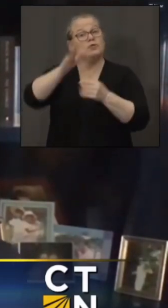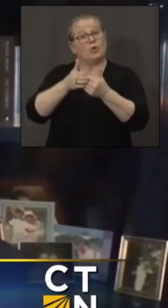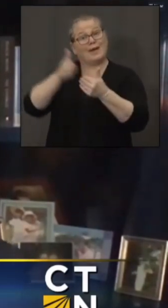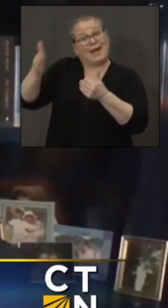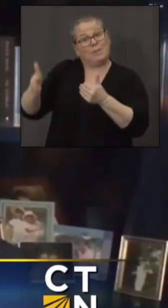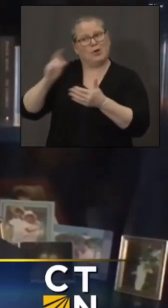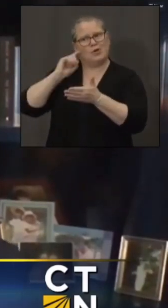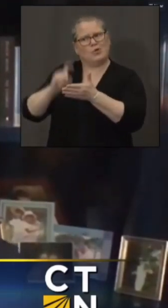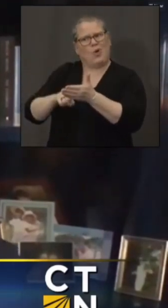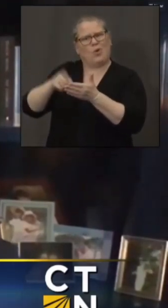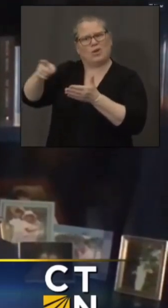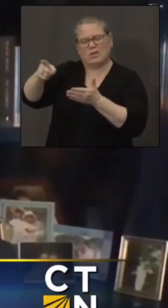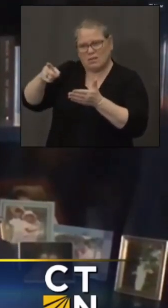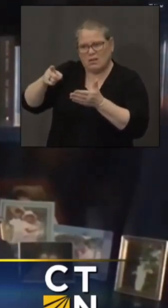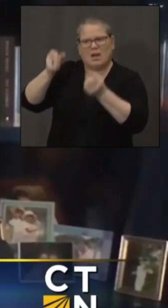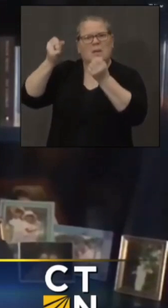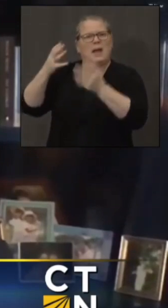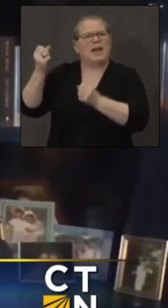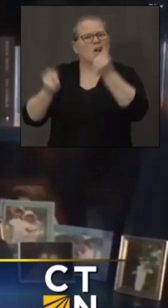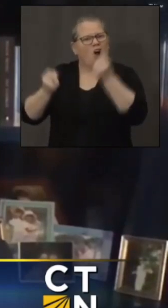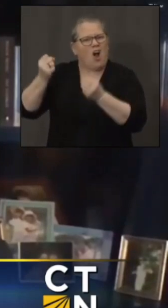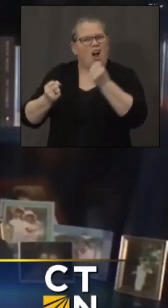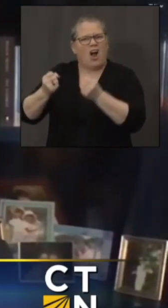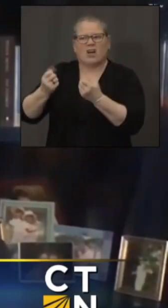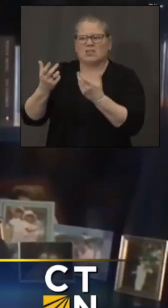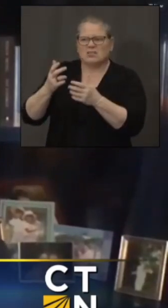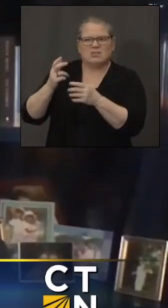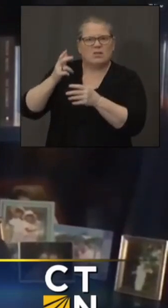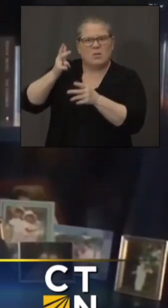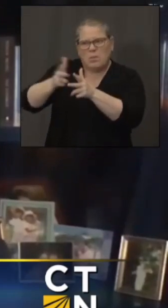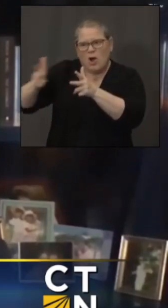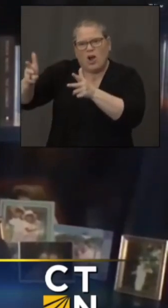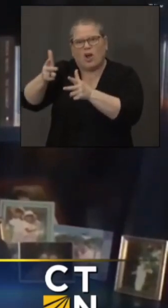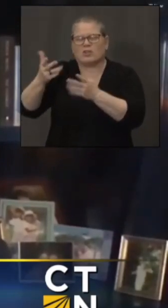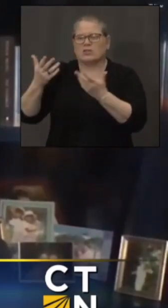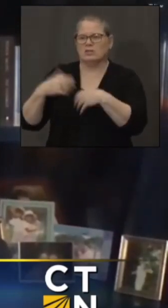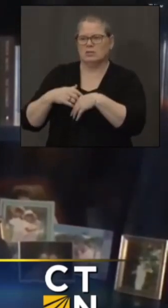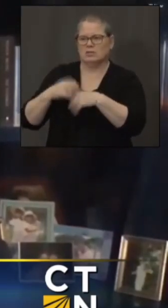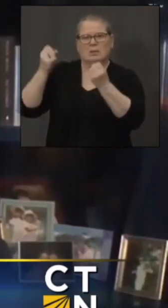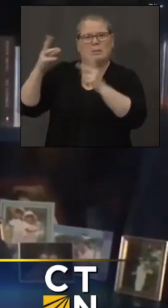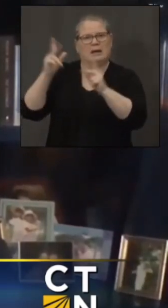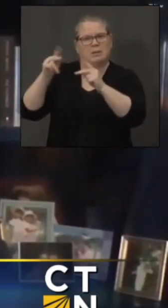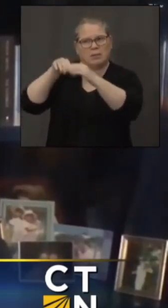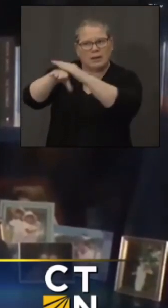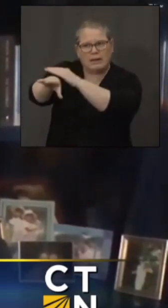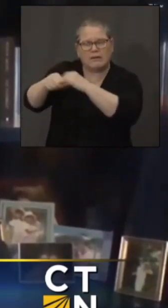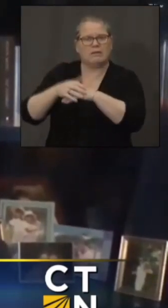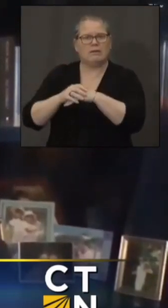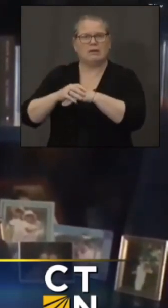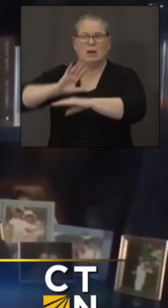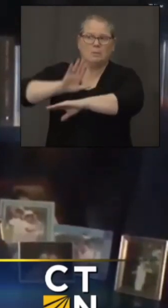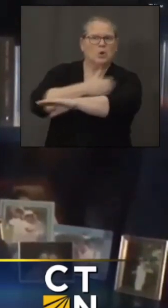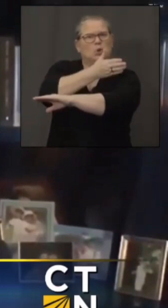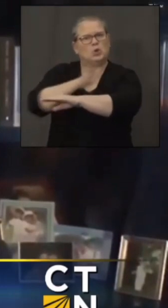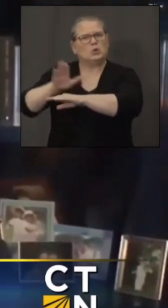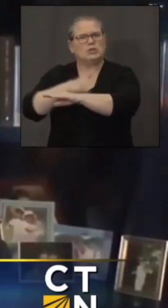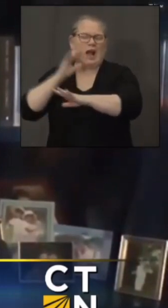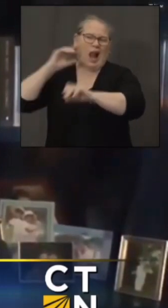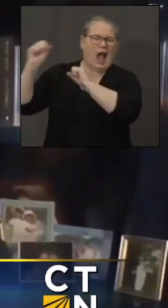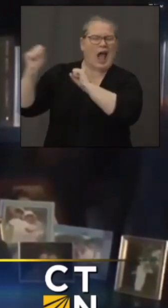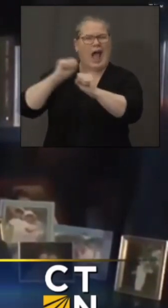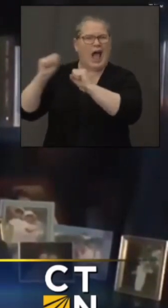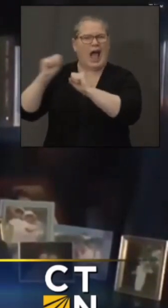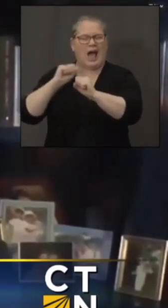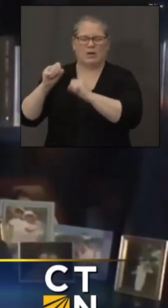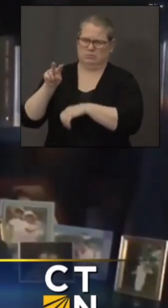probably not 10 close family members sitting around a table, I would go in there and say, this is inappropriate. Put yourself at risk,